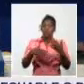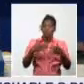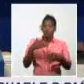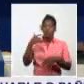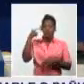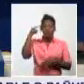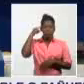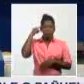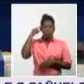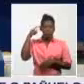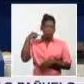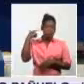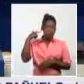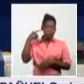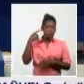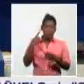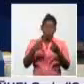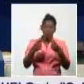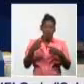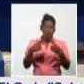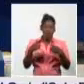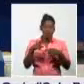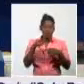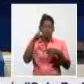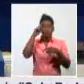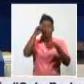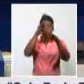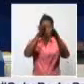from Santiago de Cuba municipality